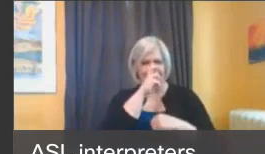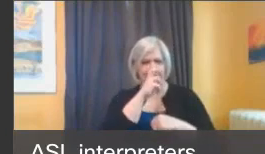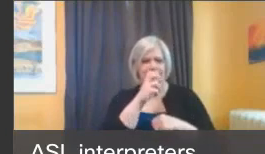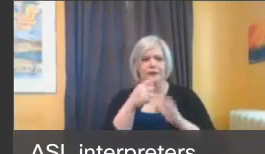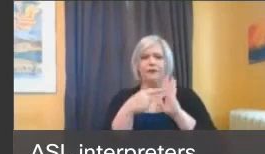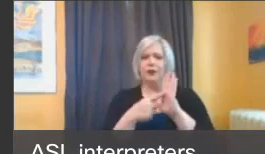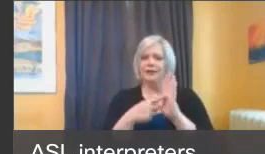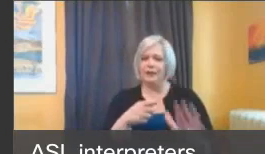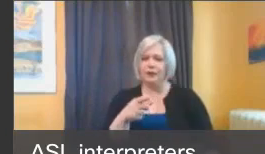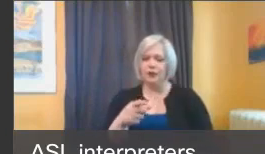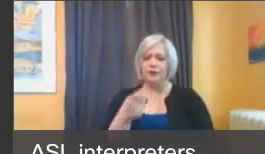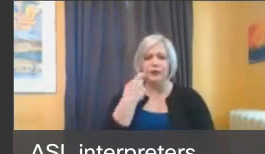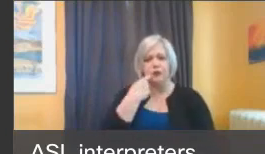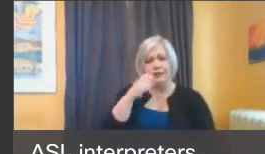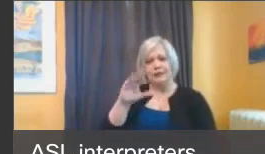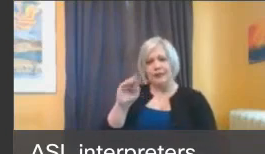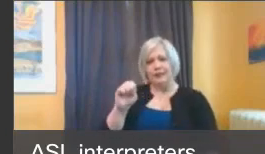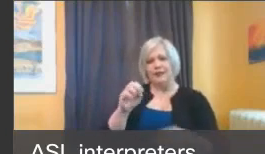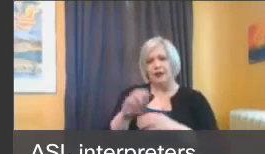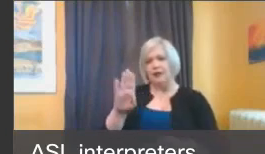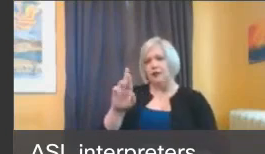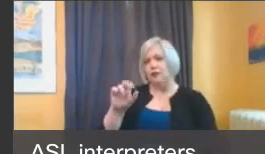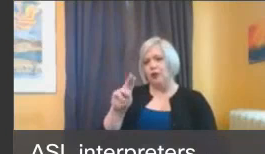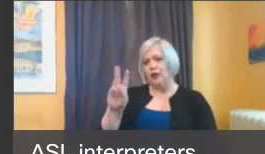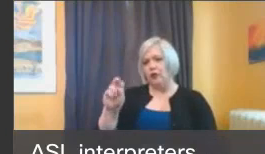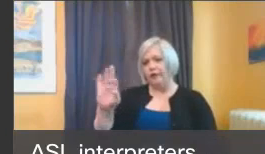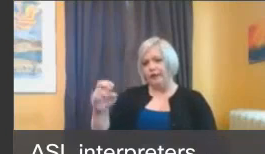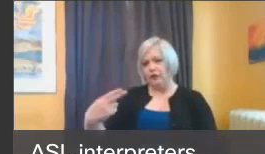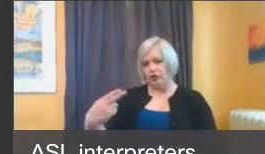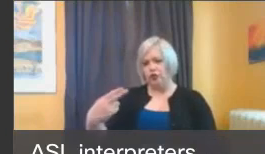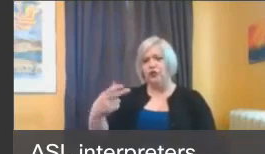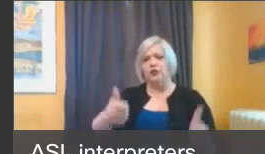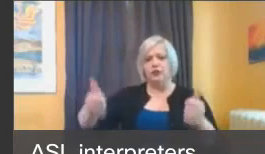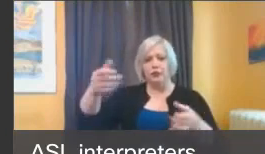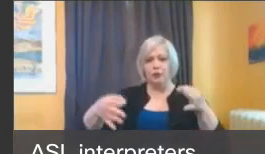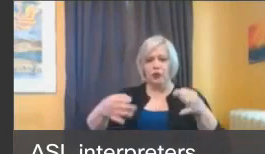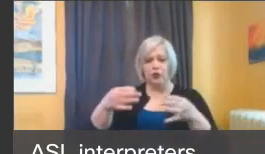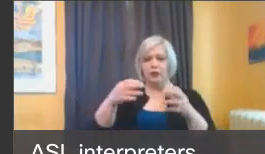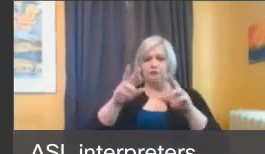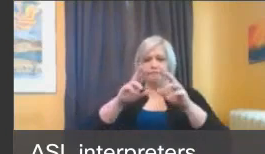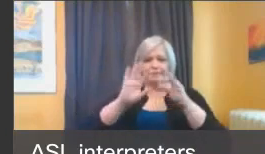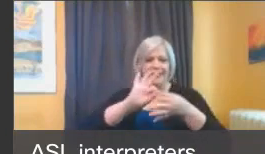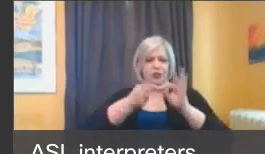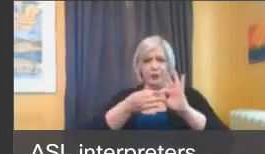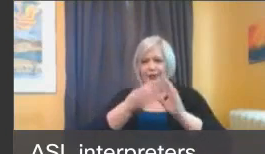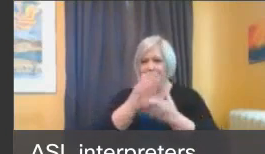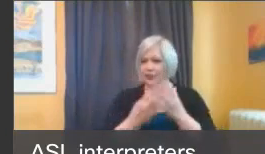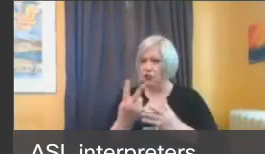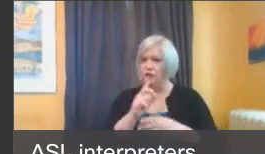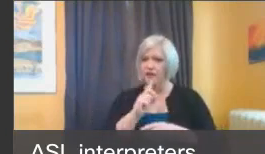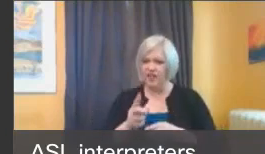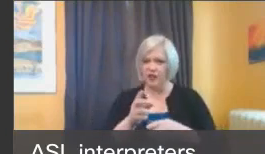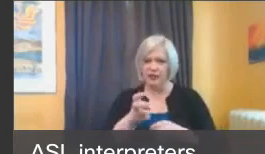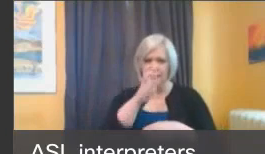example, in a recent case called Bronovich, the Supreme Court interpreted Section 2 very narrowly. And for our